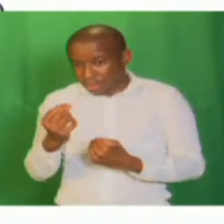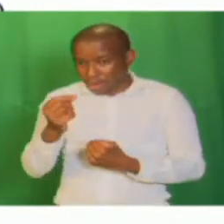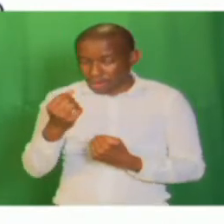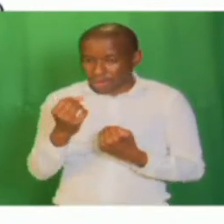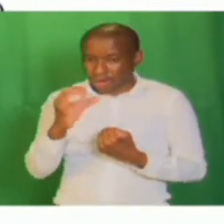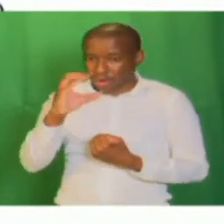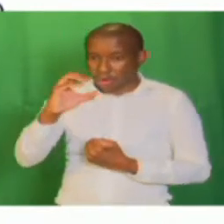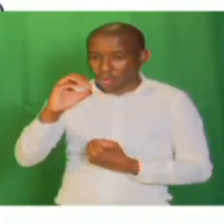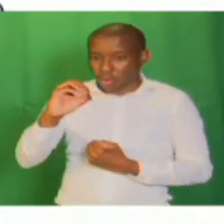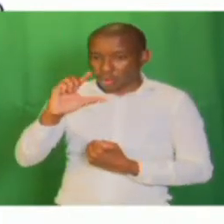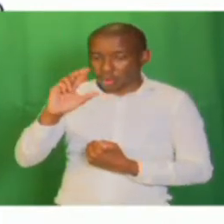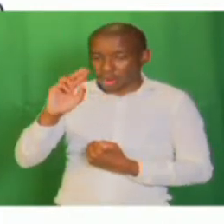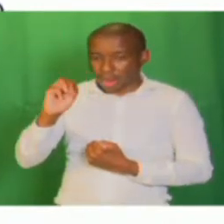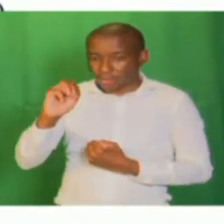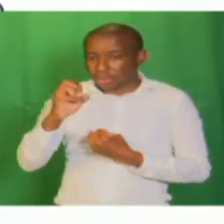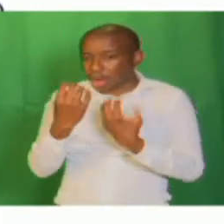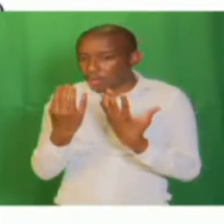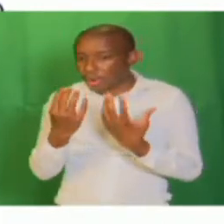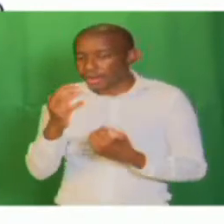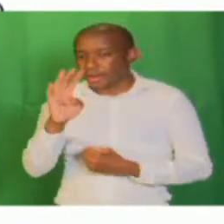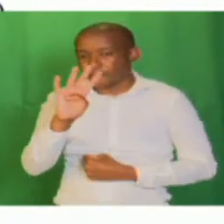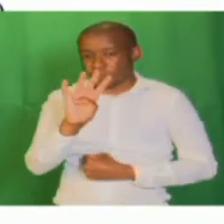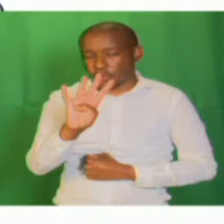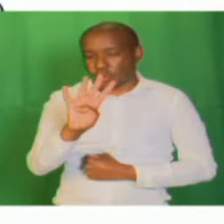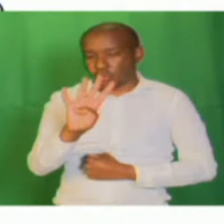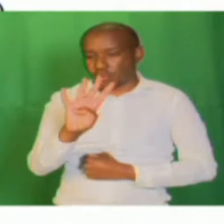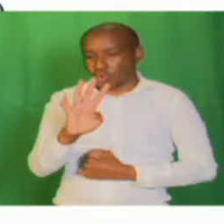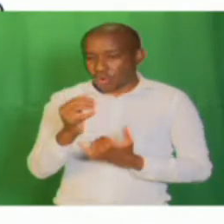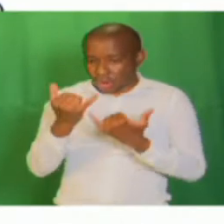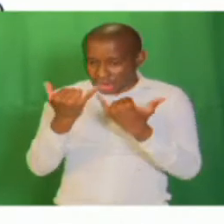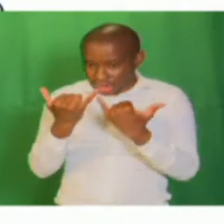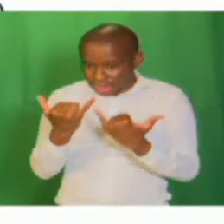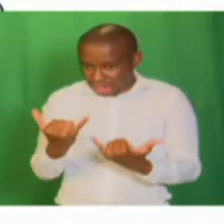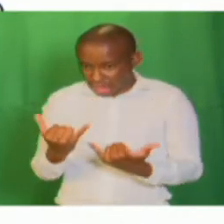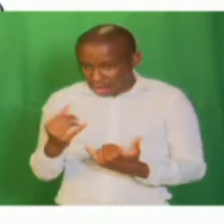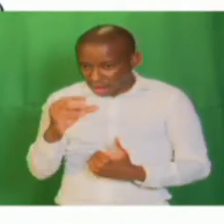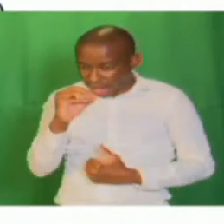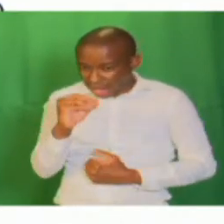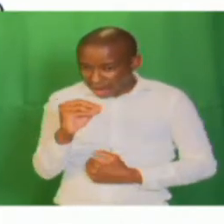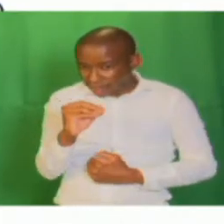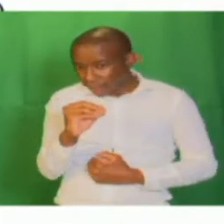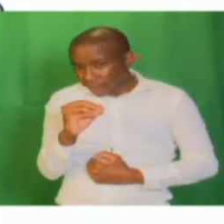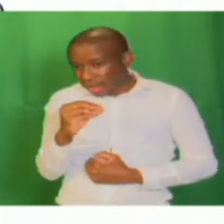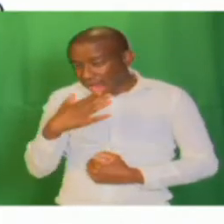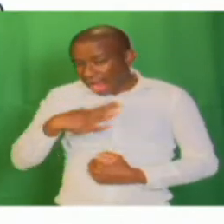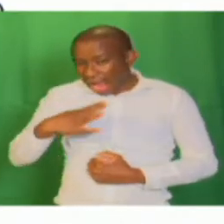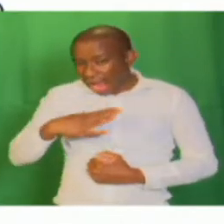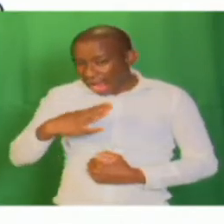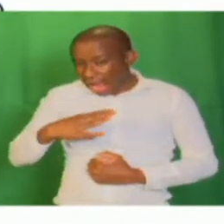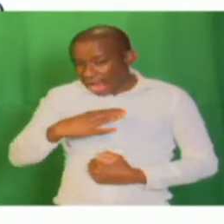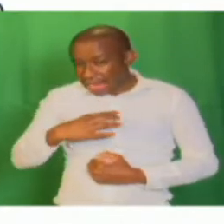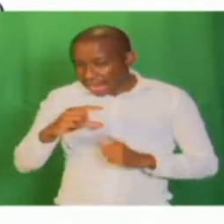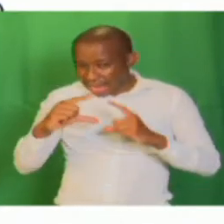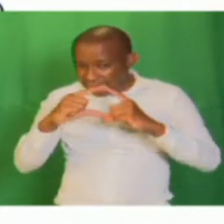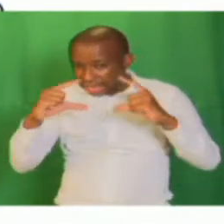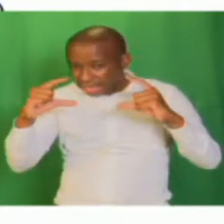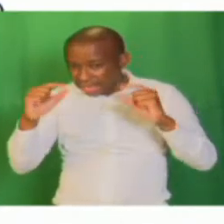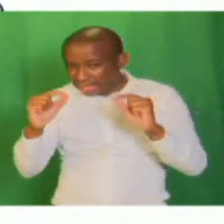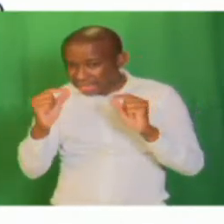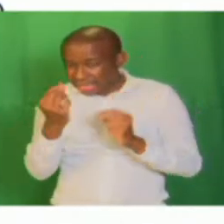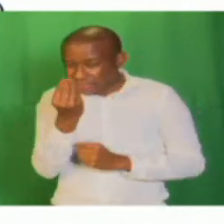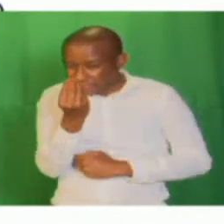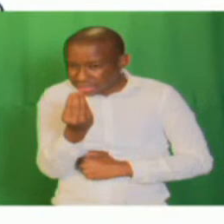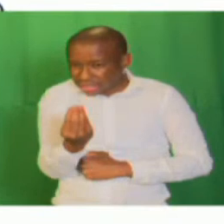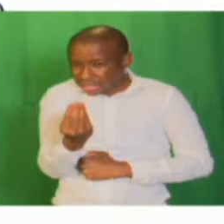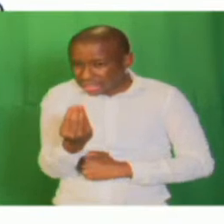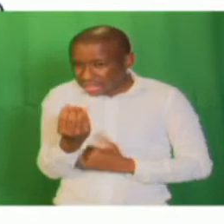They are 4. Remember, we also have a smaller rectangle on the other side, which also